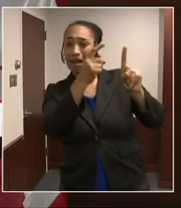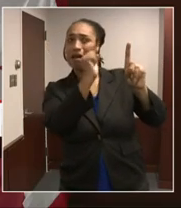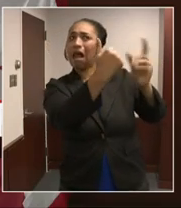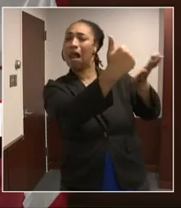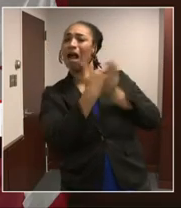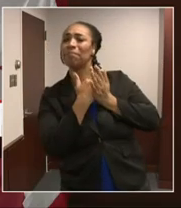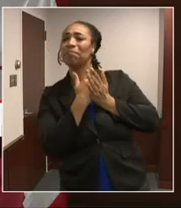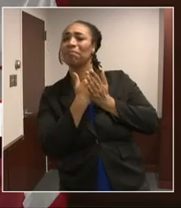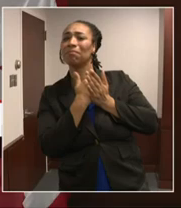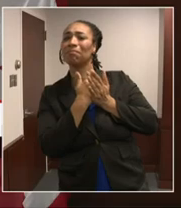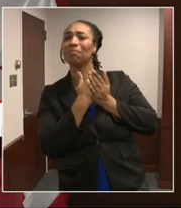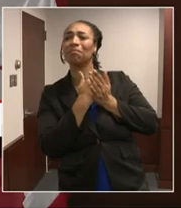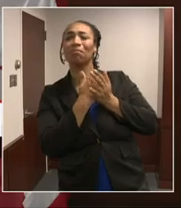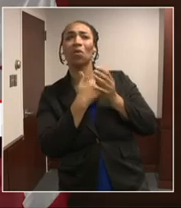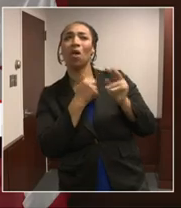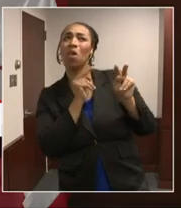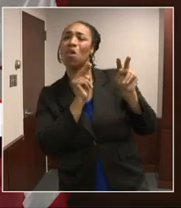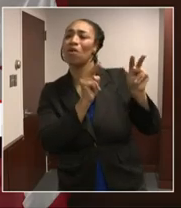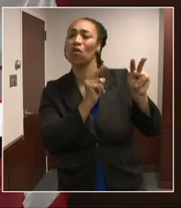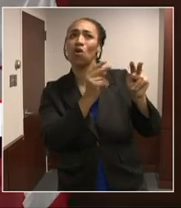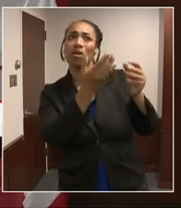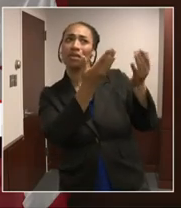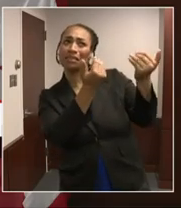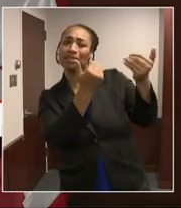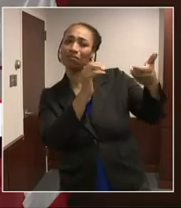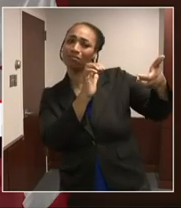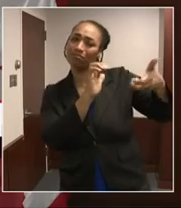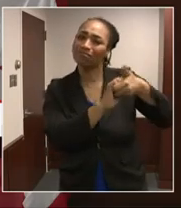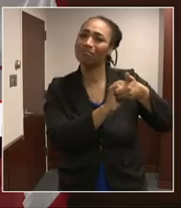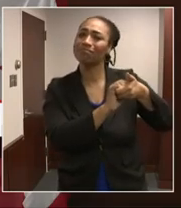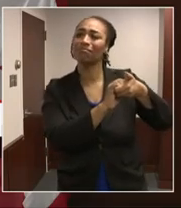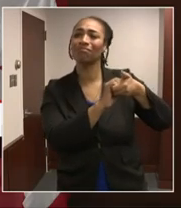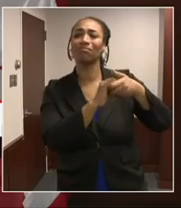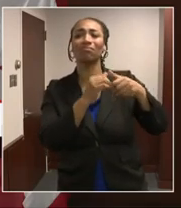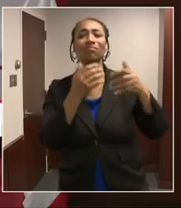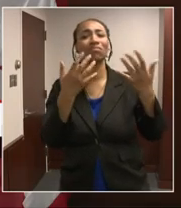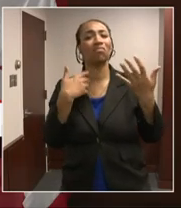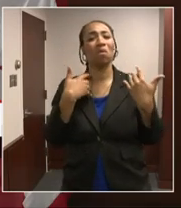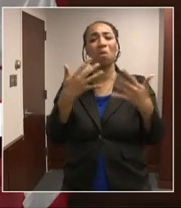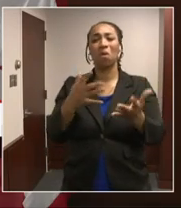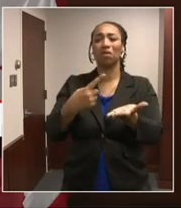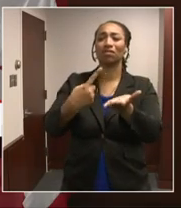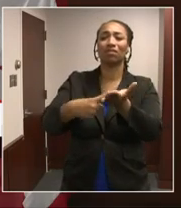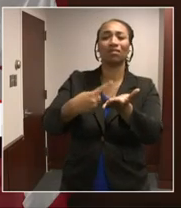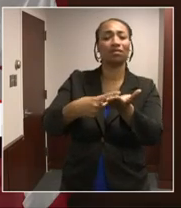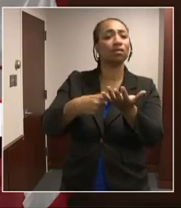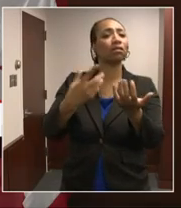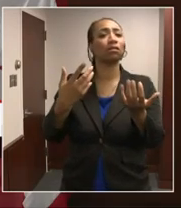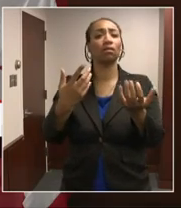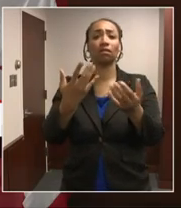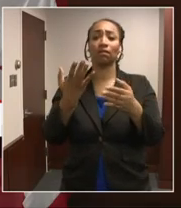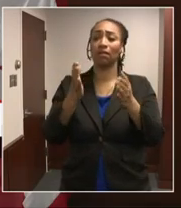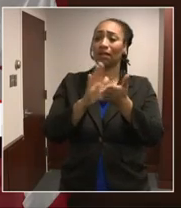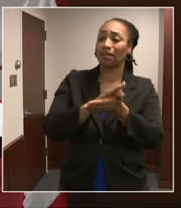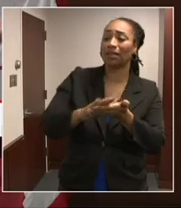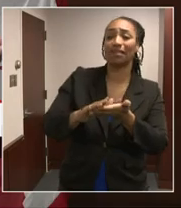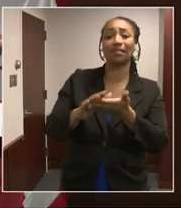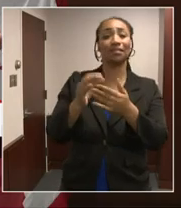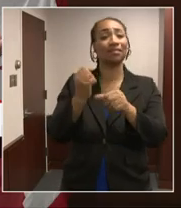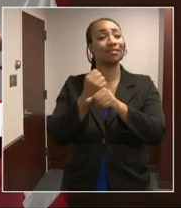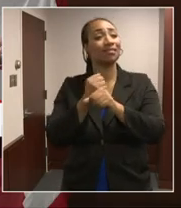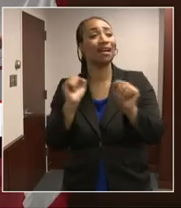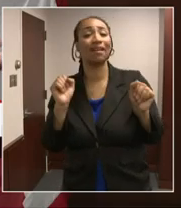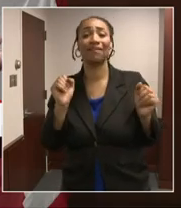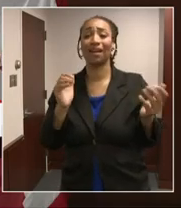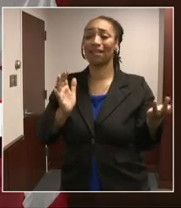deeper conversation. I've already talked about kind of the clean and safe beautification issues that the president is very focused on,